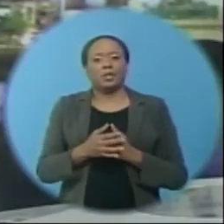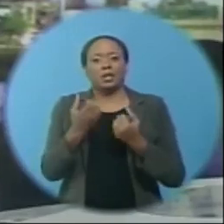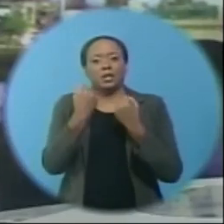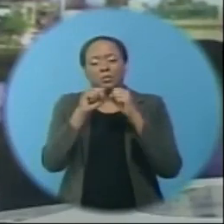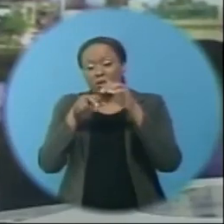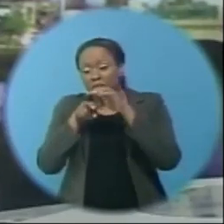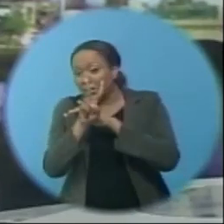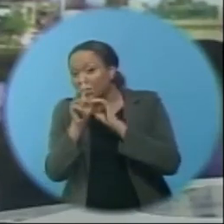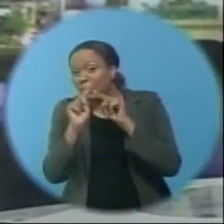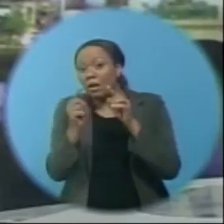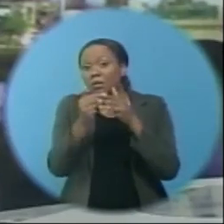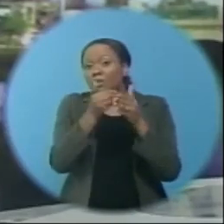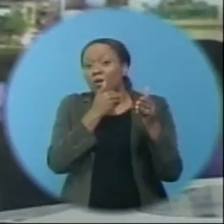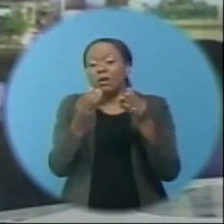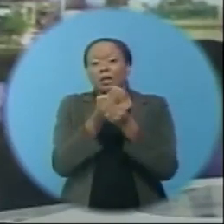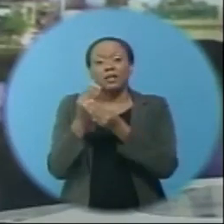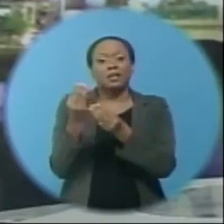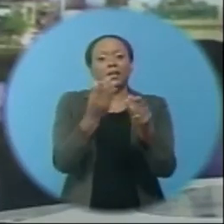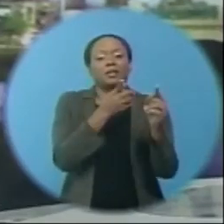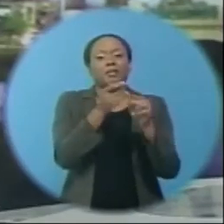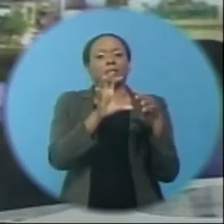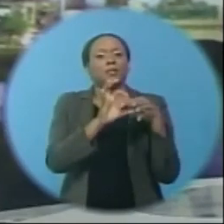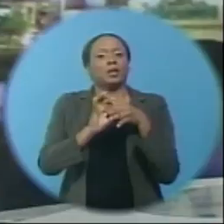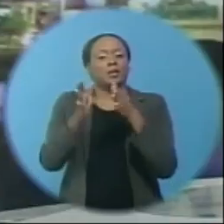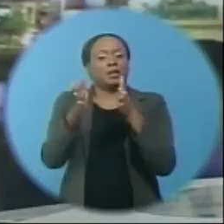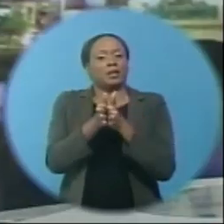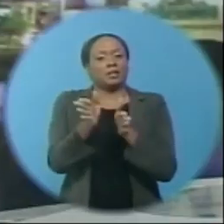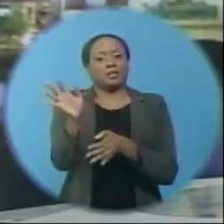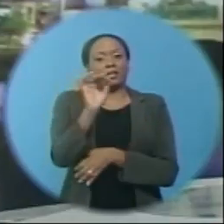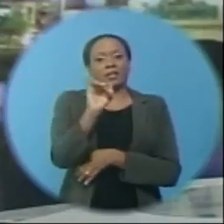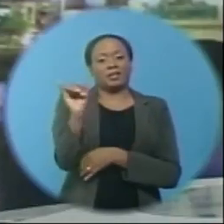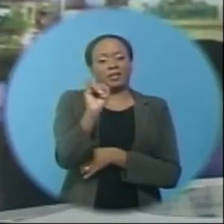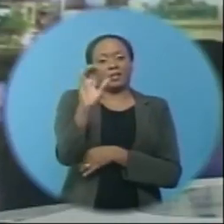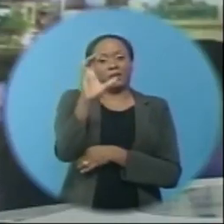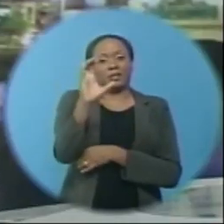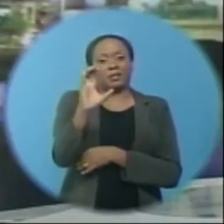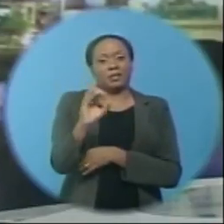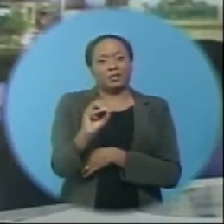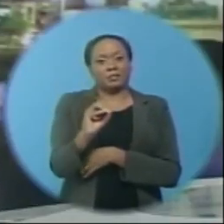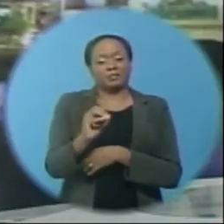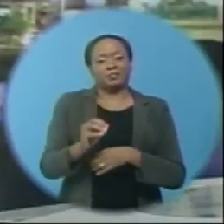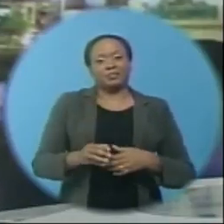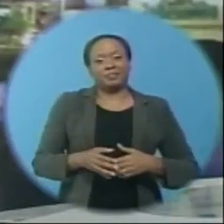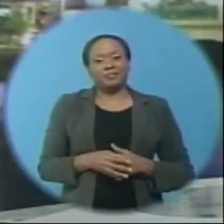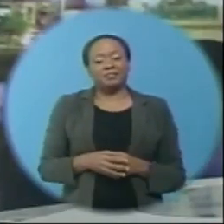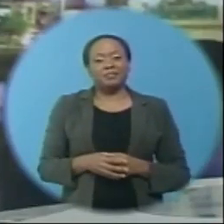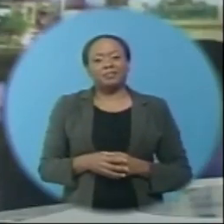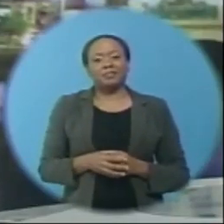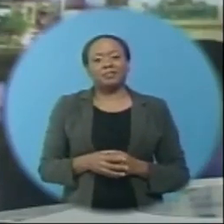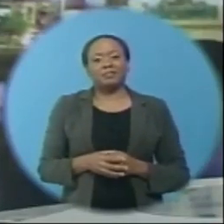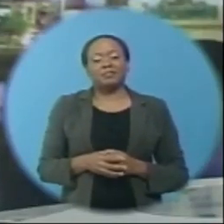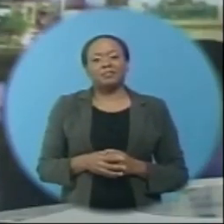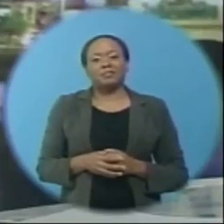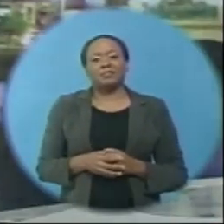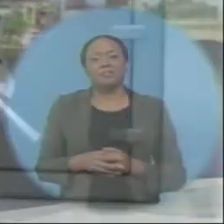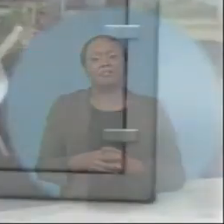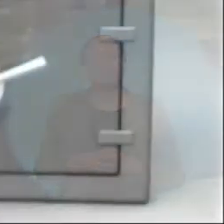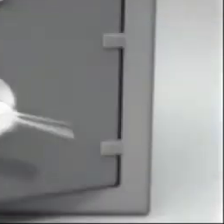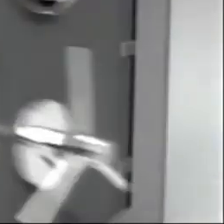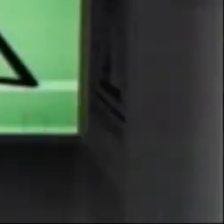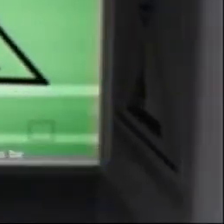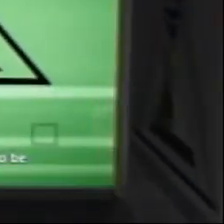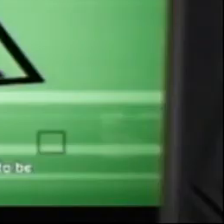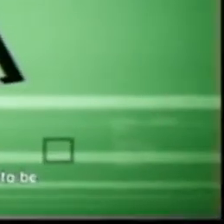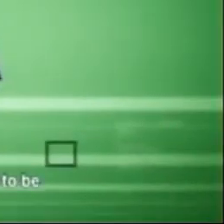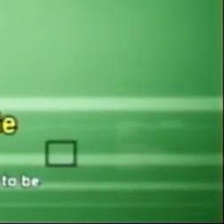into the world of sports in just a moment, but before we get to that, here's a tip from Cooperators General Insurance. This tip of the